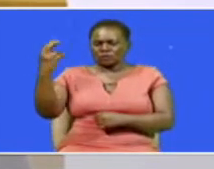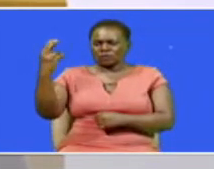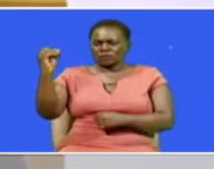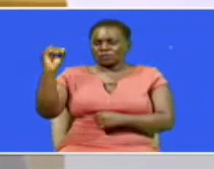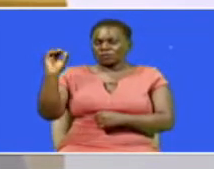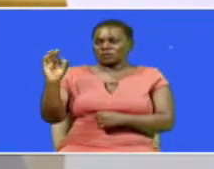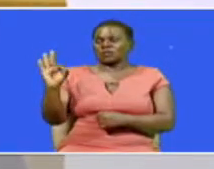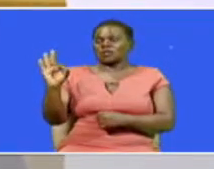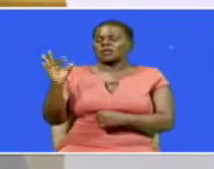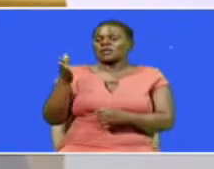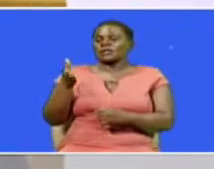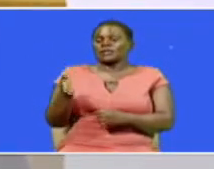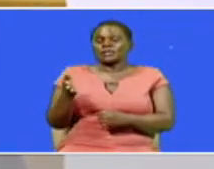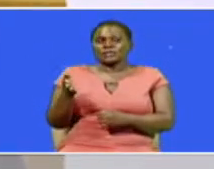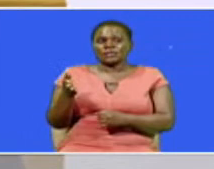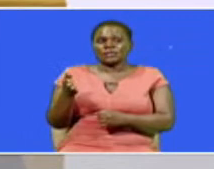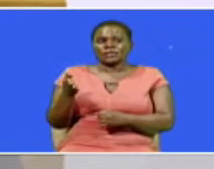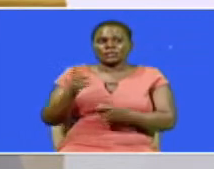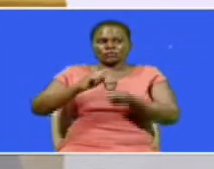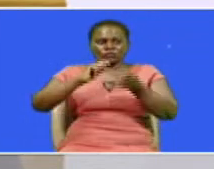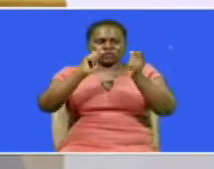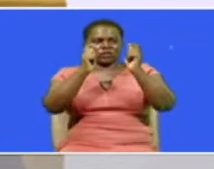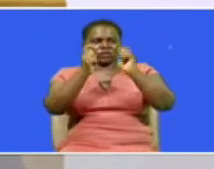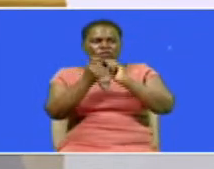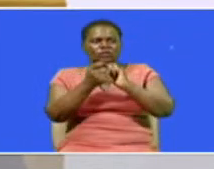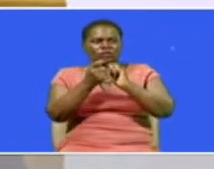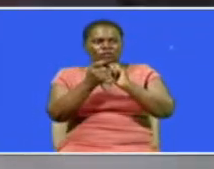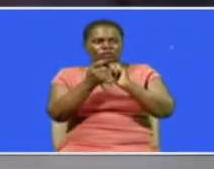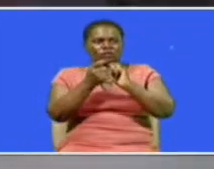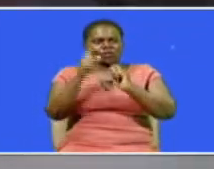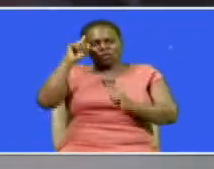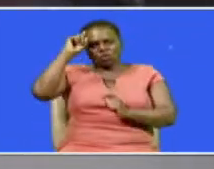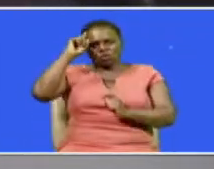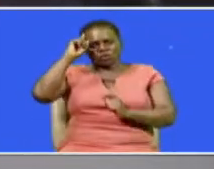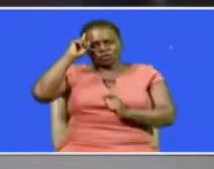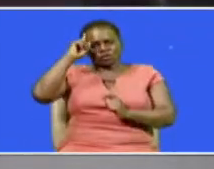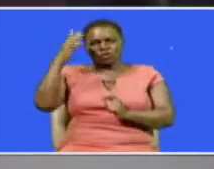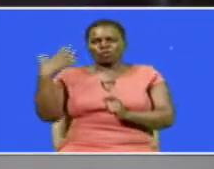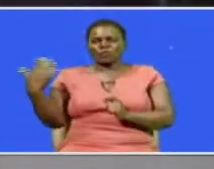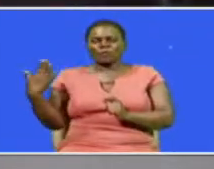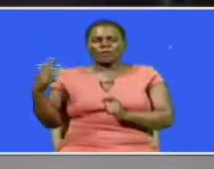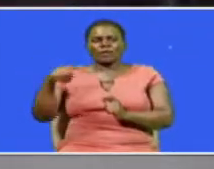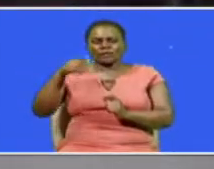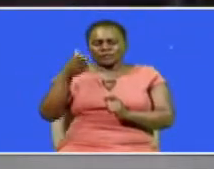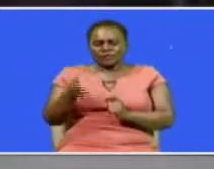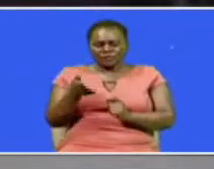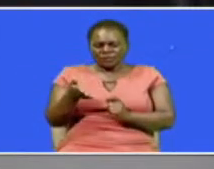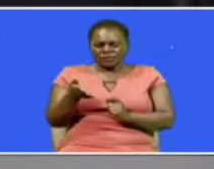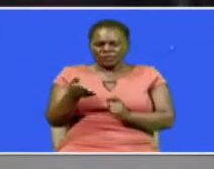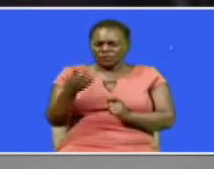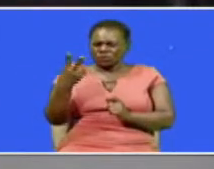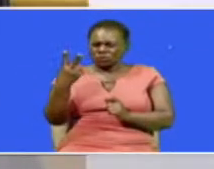2012. This is an amendment of the original PPA. So I hope this is